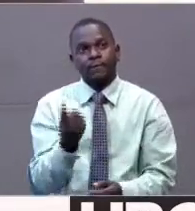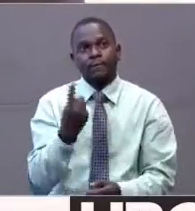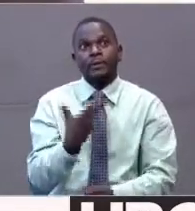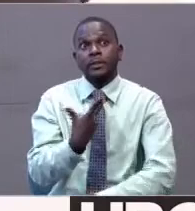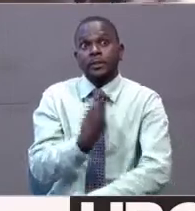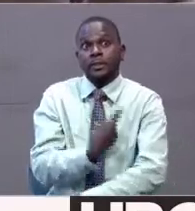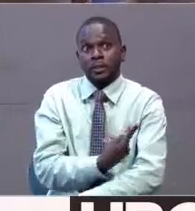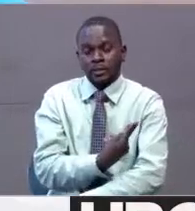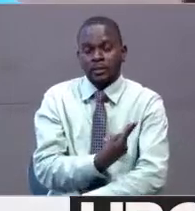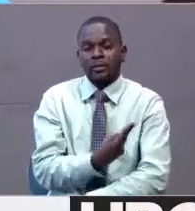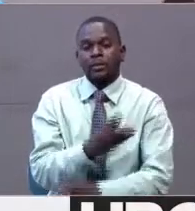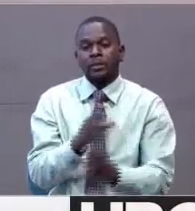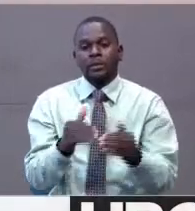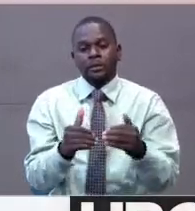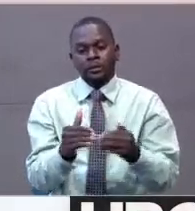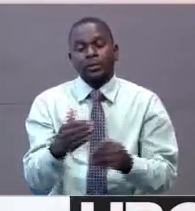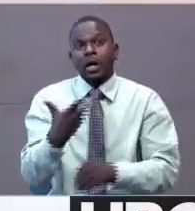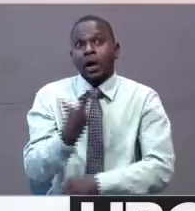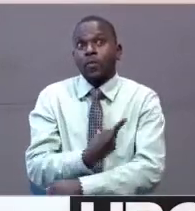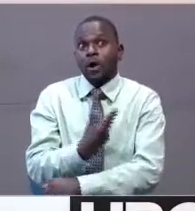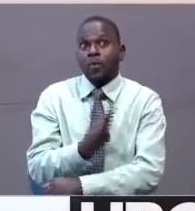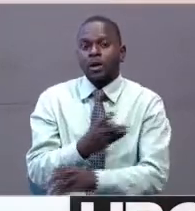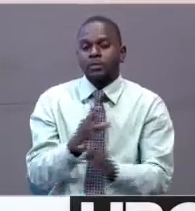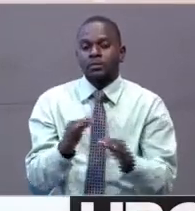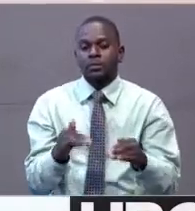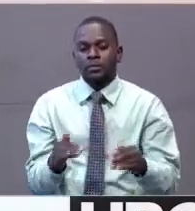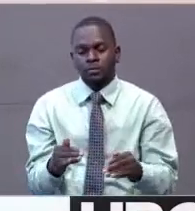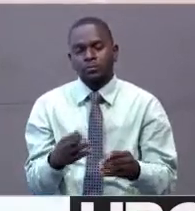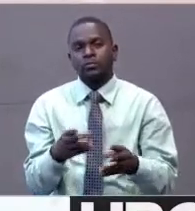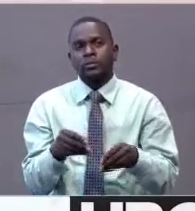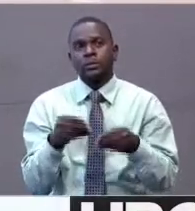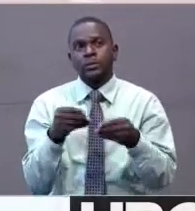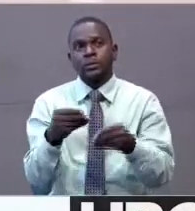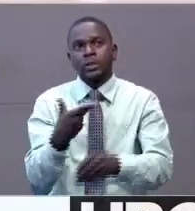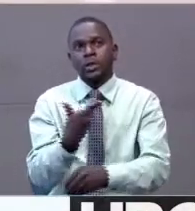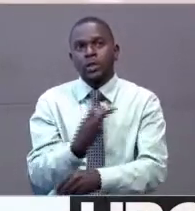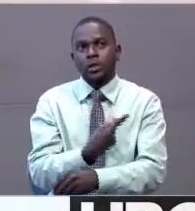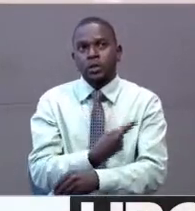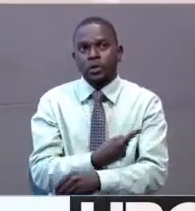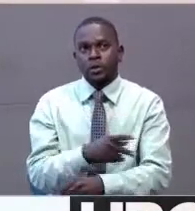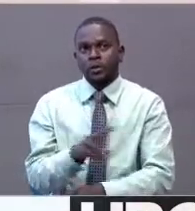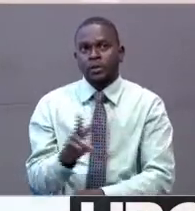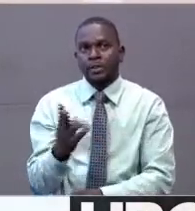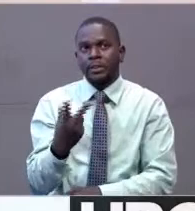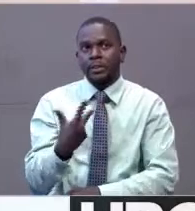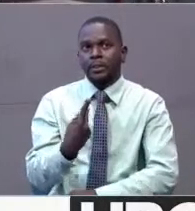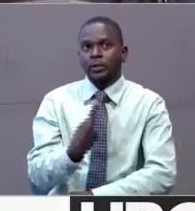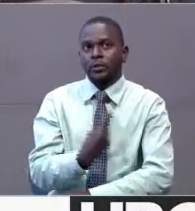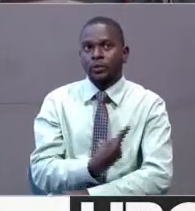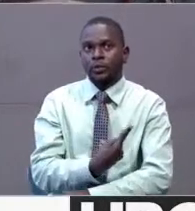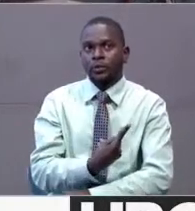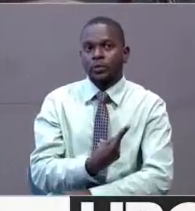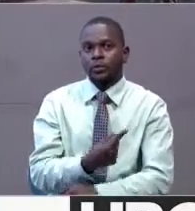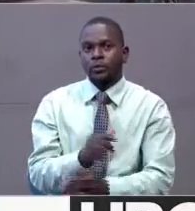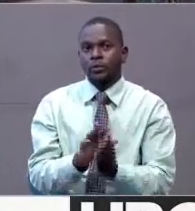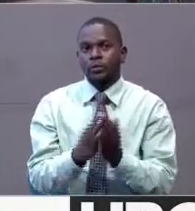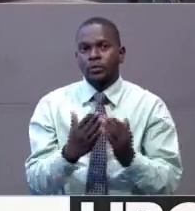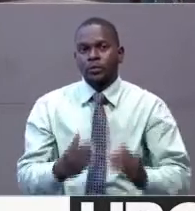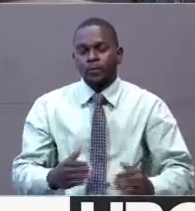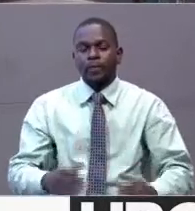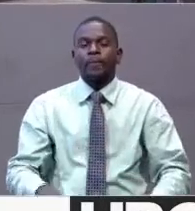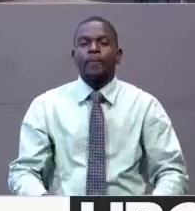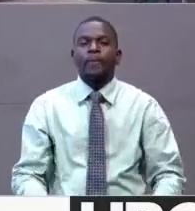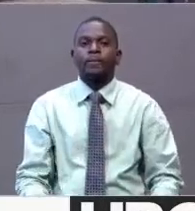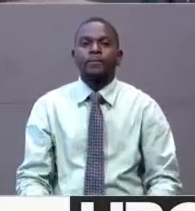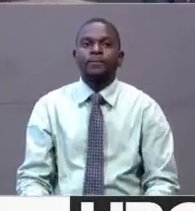with Pfizer and AstraZeneca vaccines being administered to those attending their second dose. Adiana Kuti